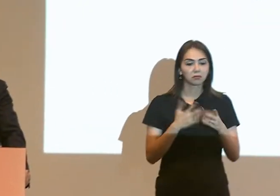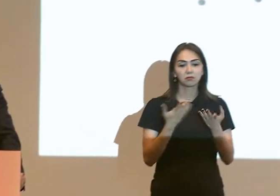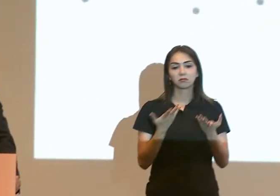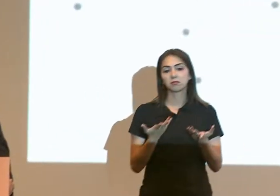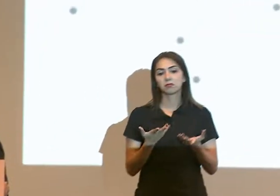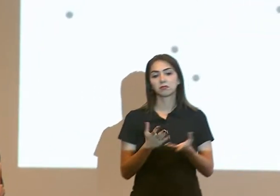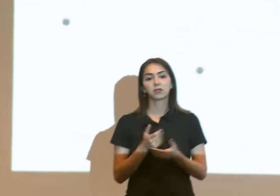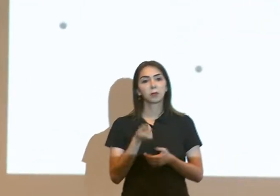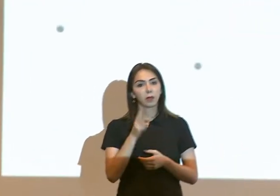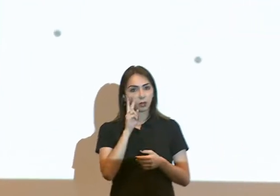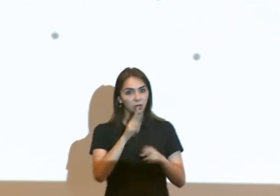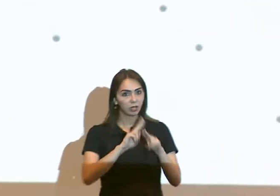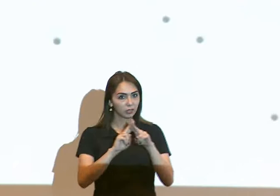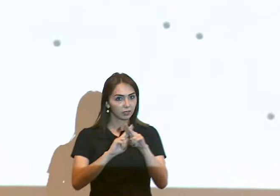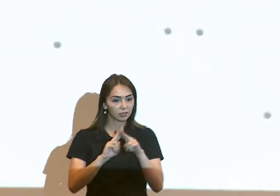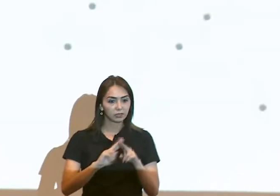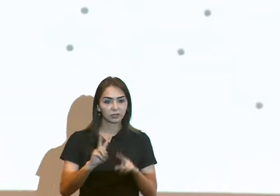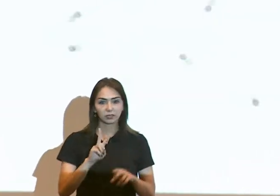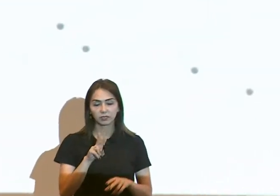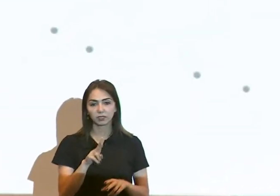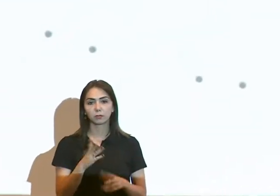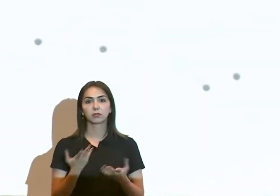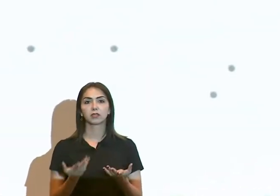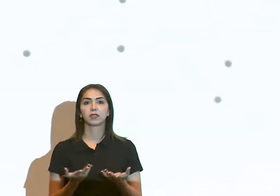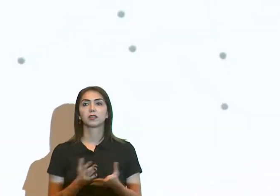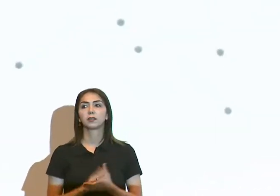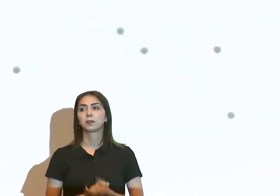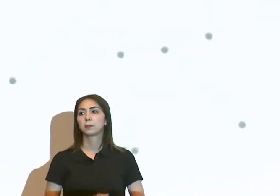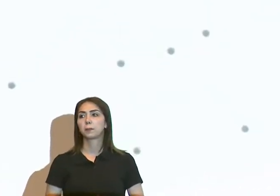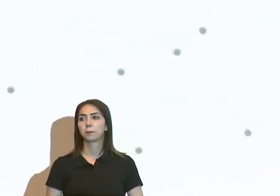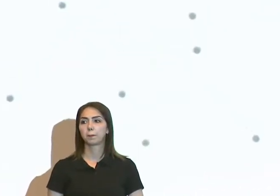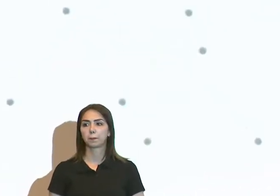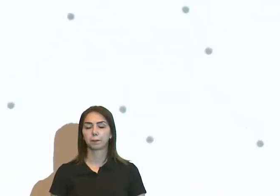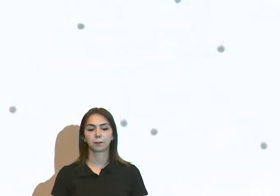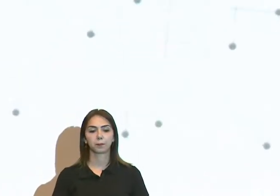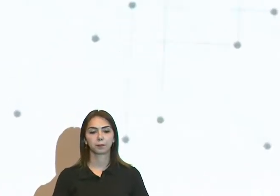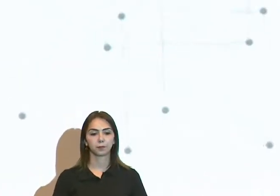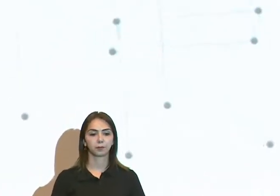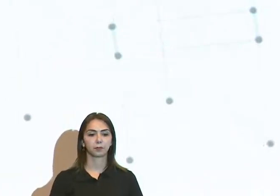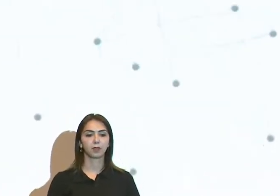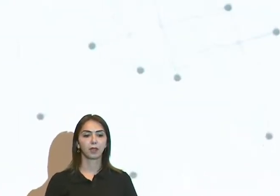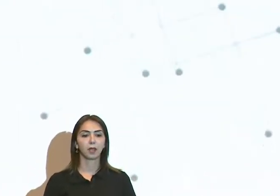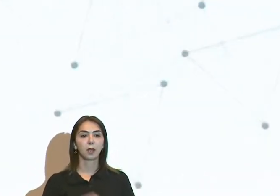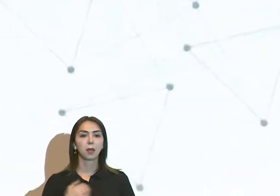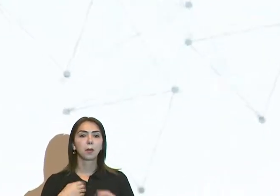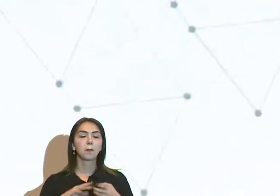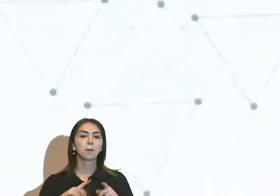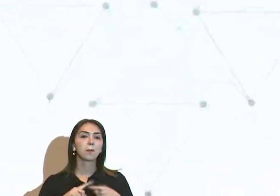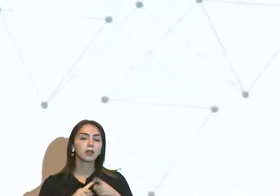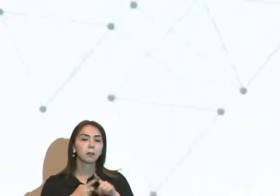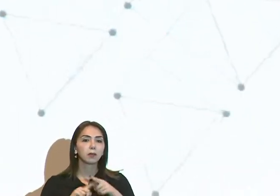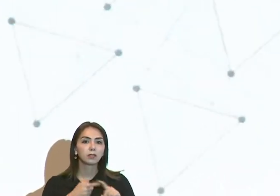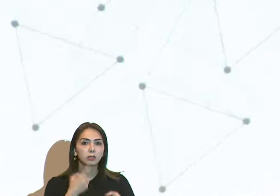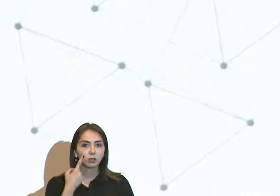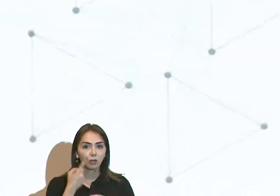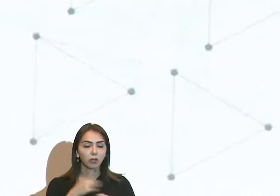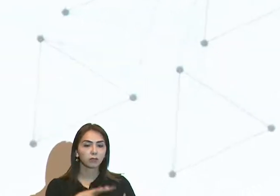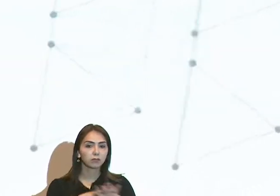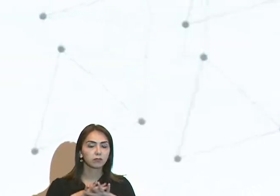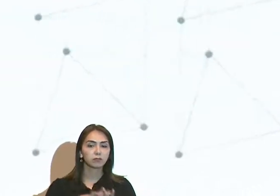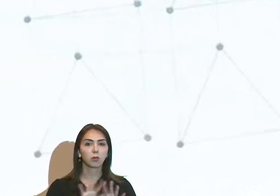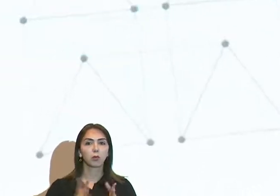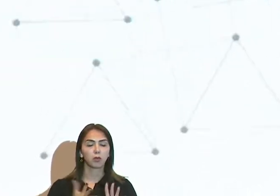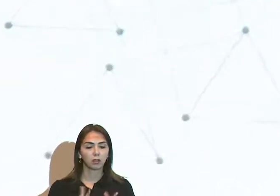changes constantly you have just seen four squares or you have seen four triangles and now you see a